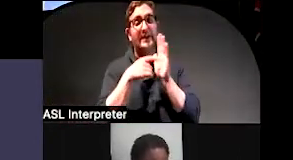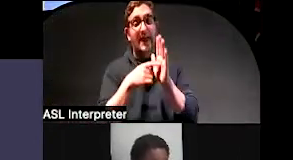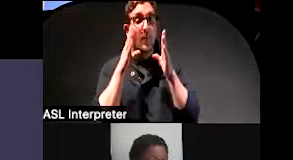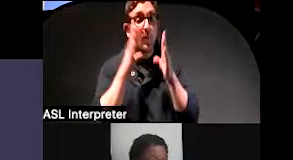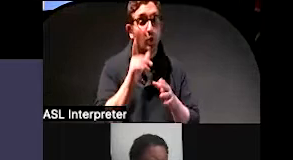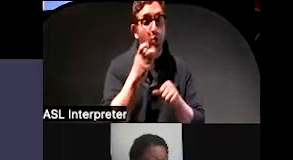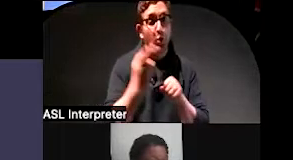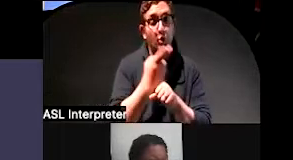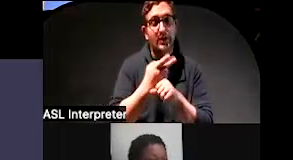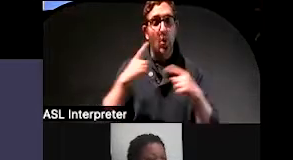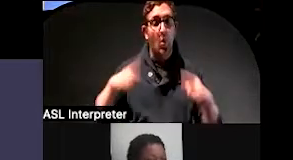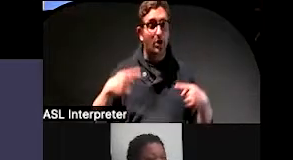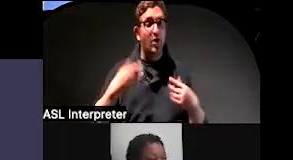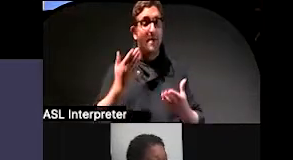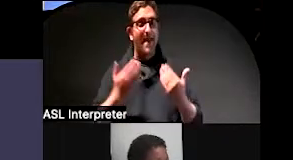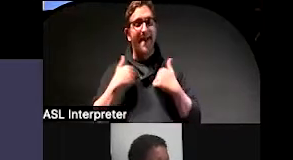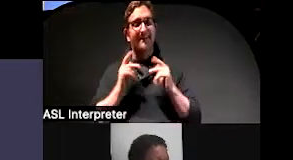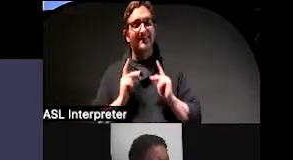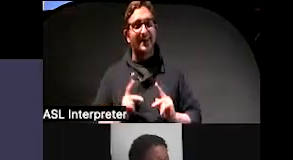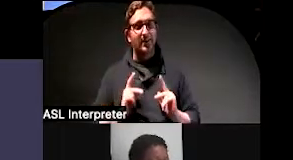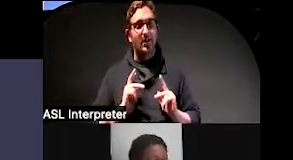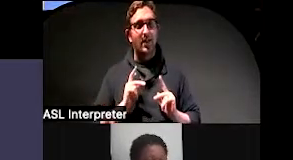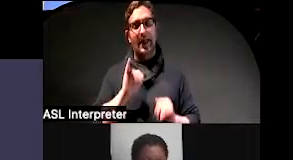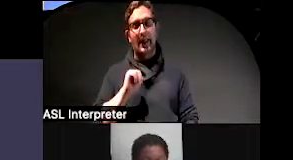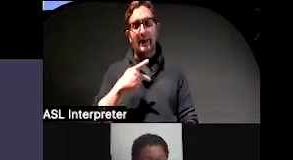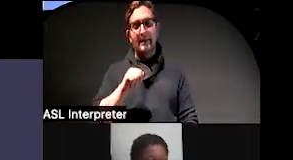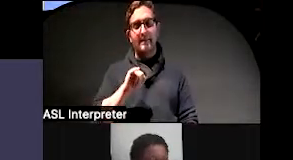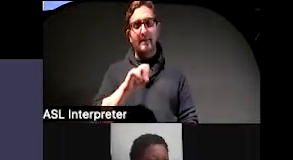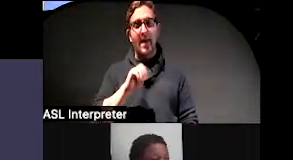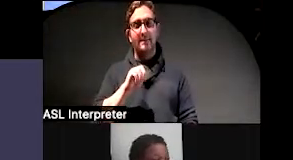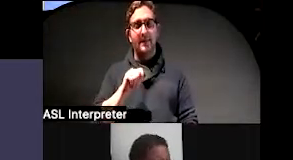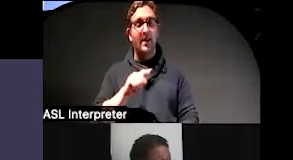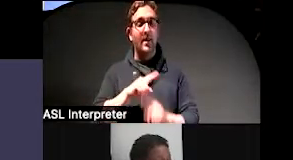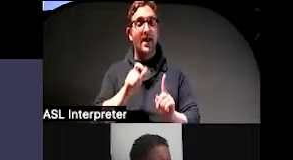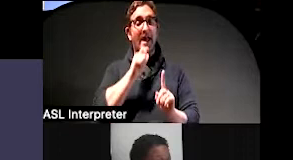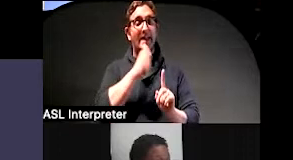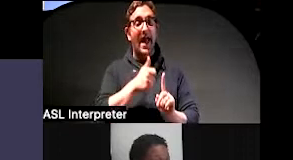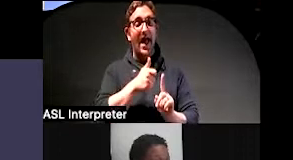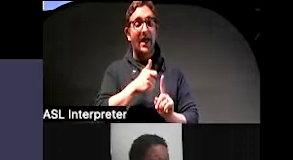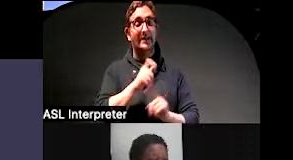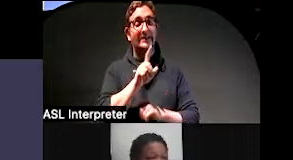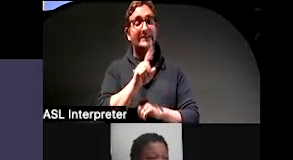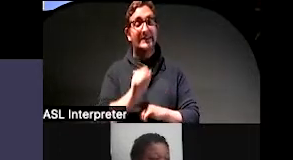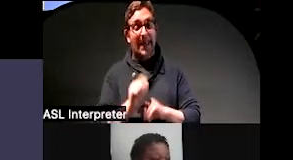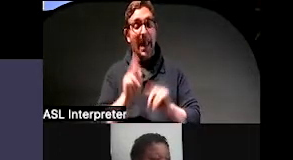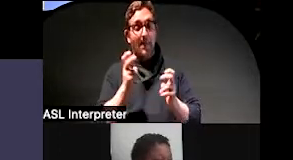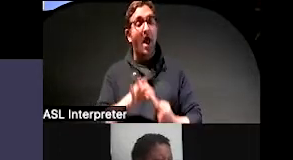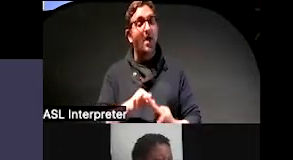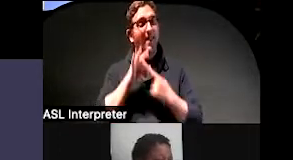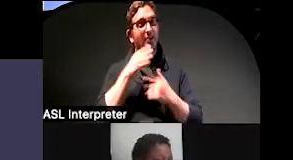physical impairment, but is not disabled unless they're in a building that does not